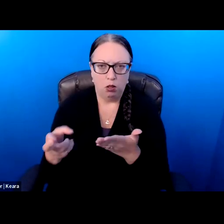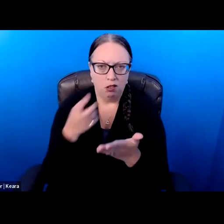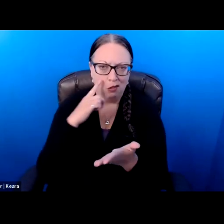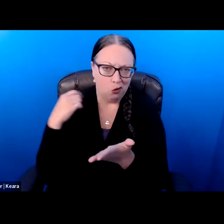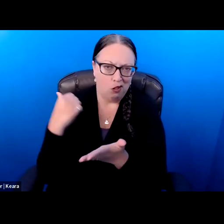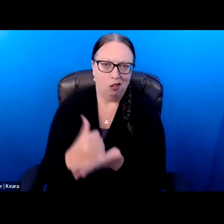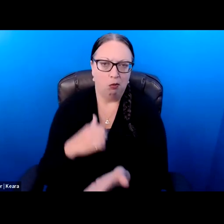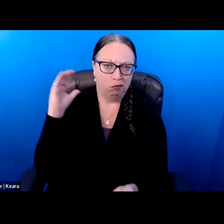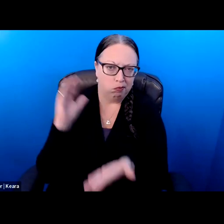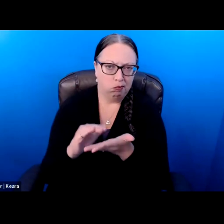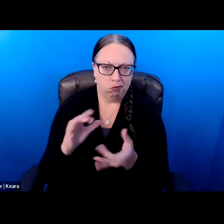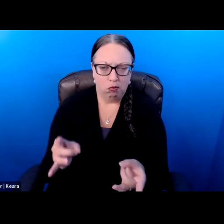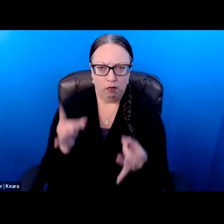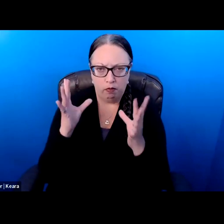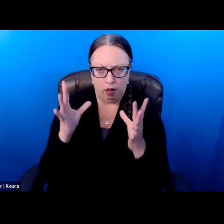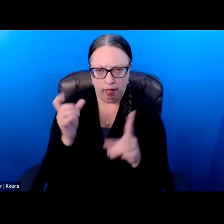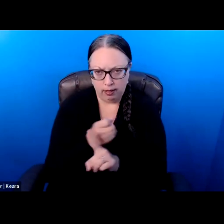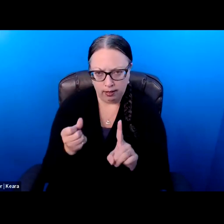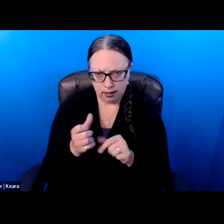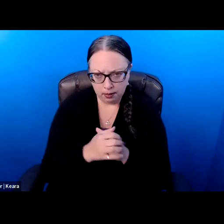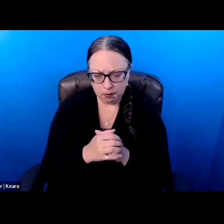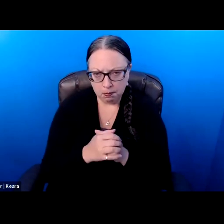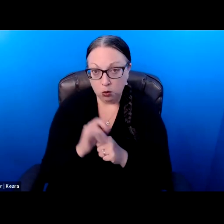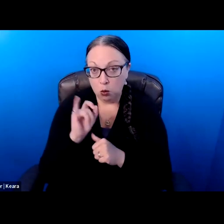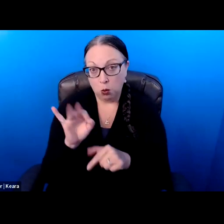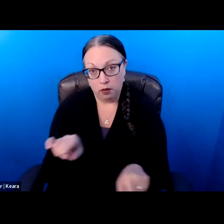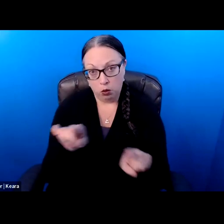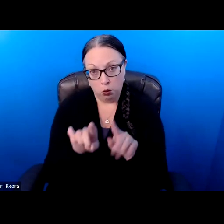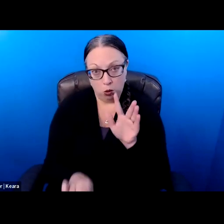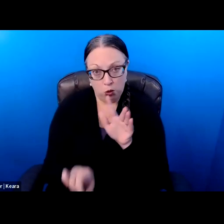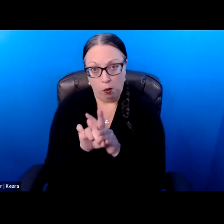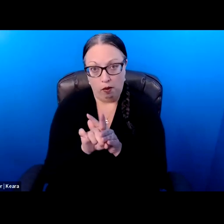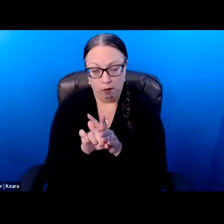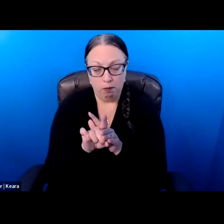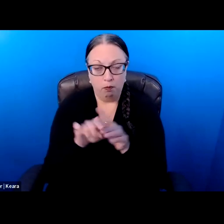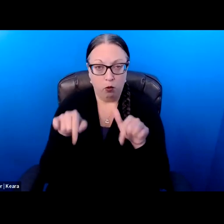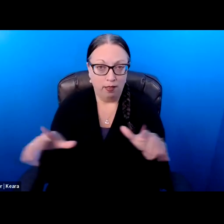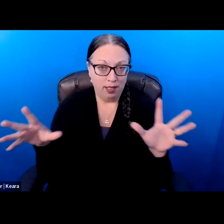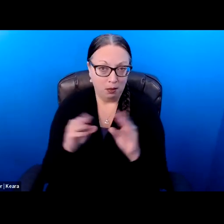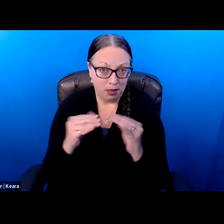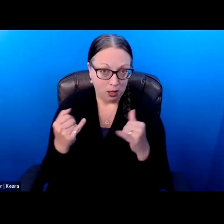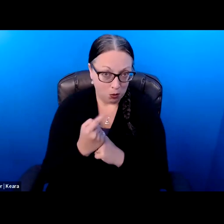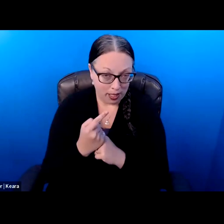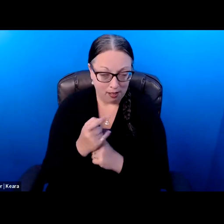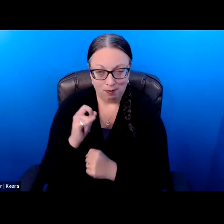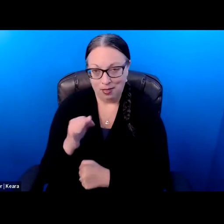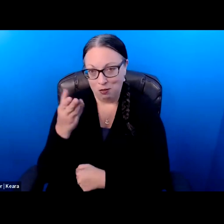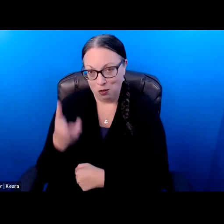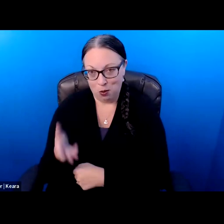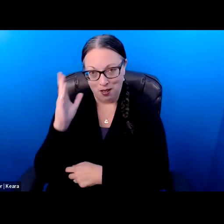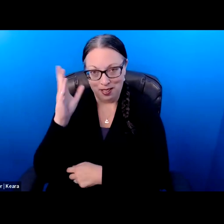those violences. So I think if you showed up to this call today, if you're a speaker today, you